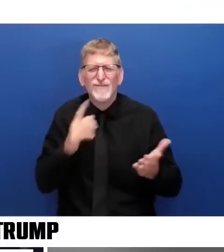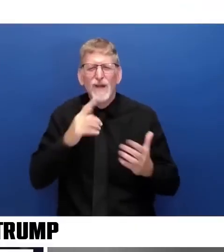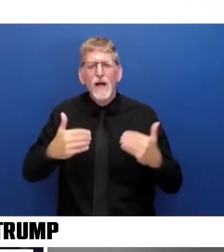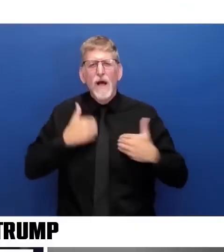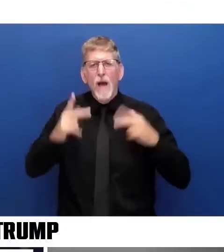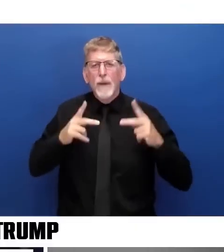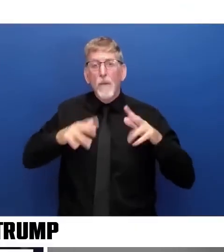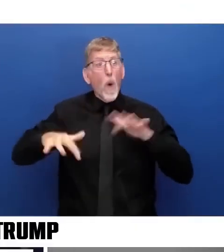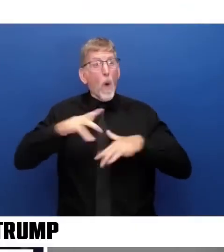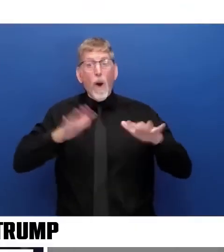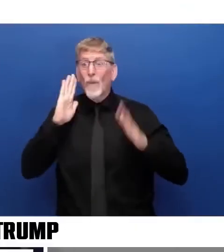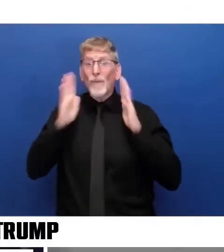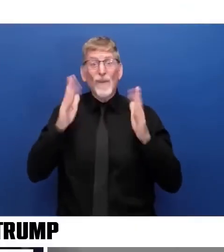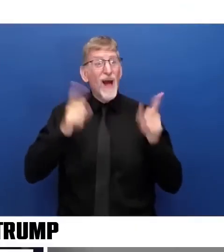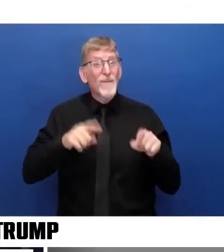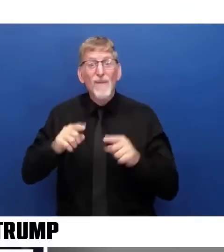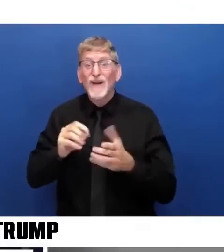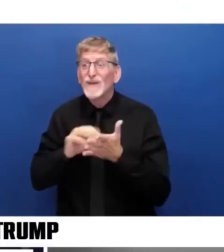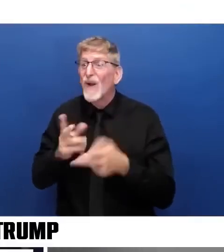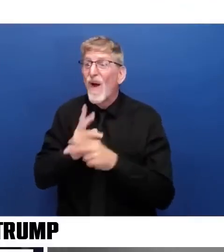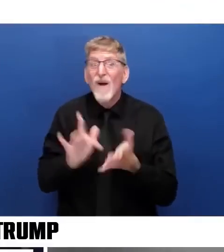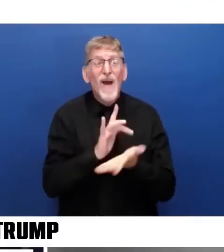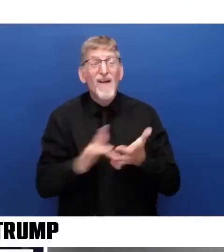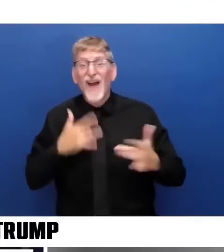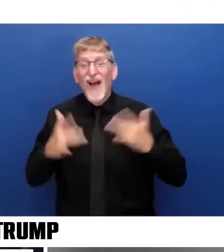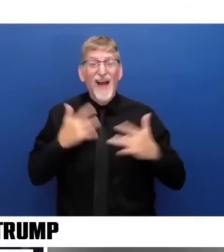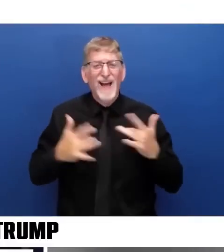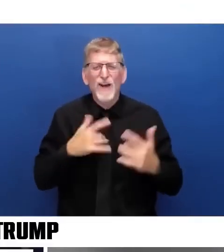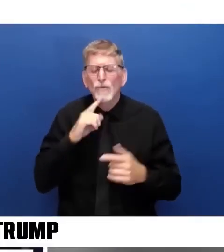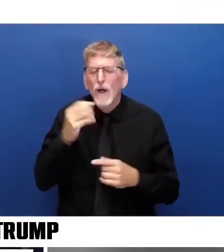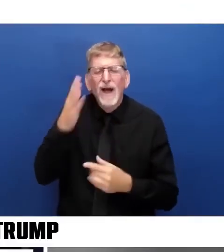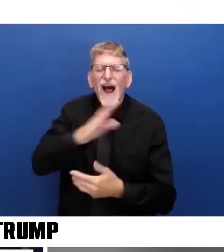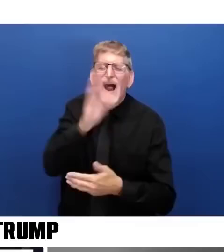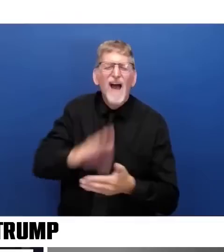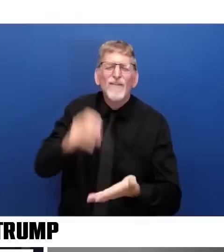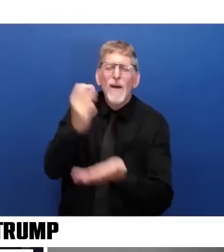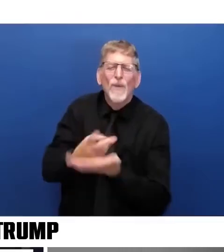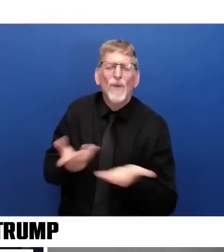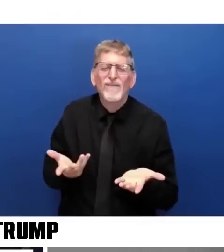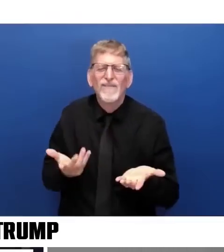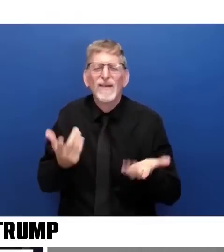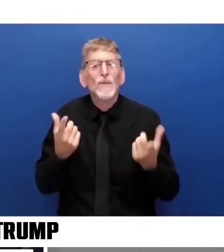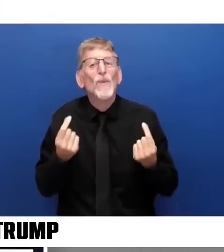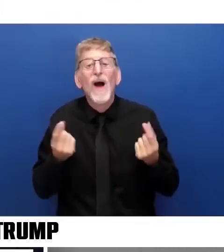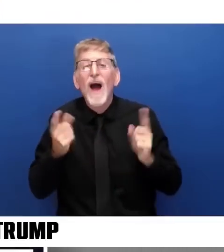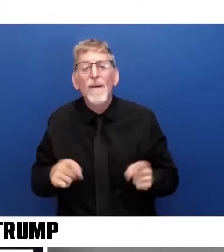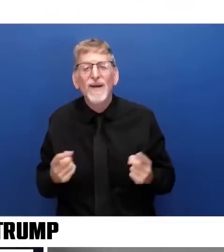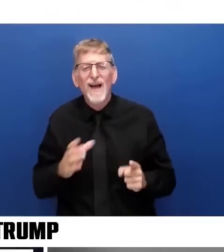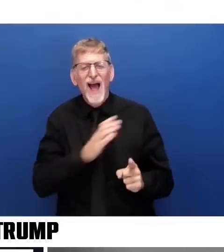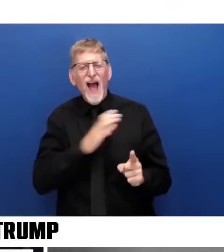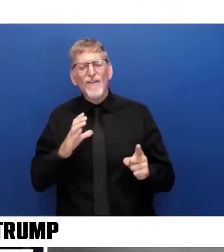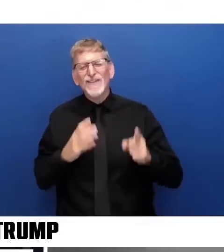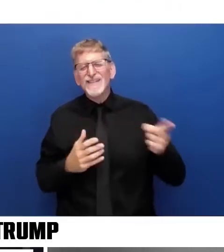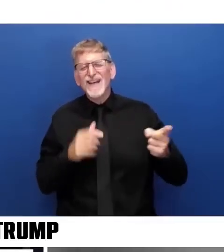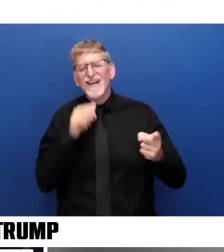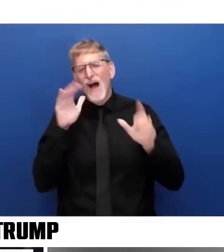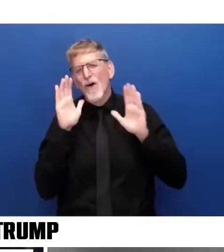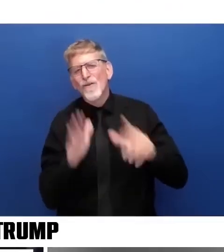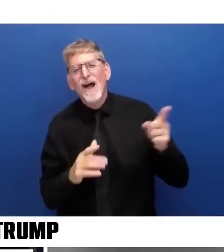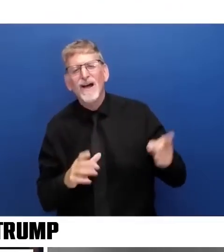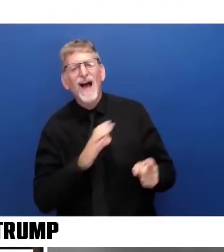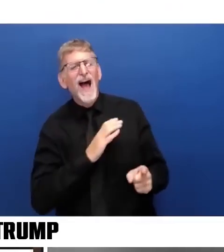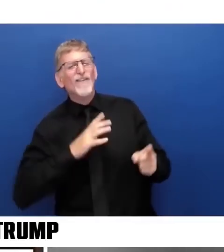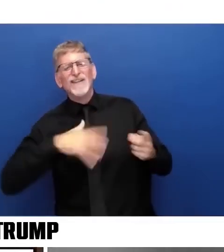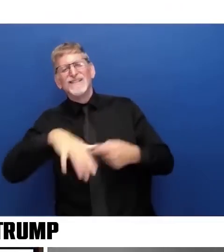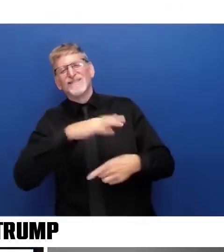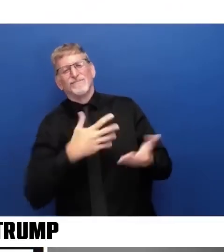had loans. They can never get this approved. So it doesn't matter what she says about going to Congress. Well, wonderful. Let's go to Congress, do it. But the fact is